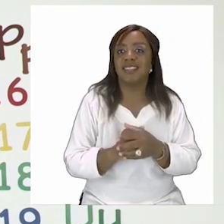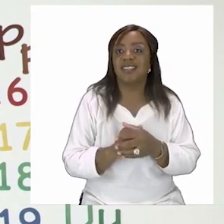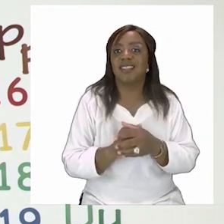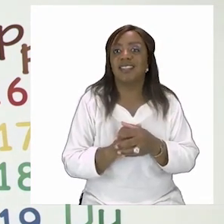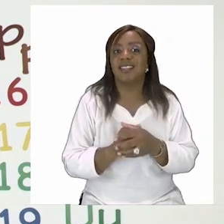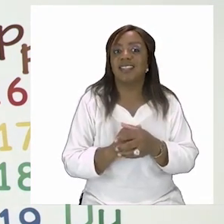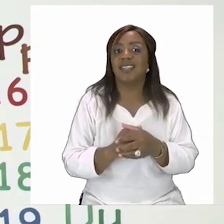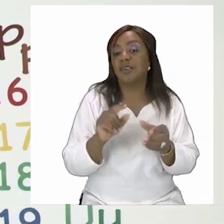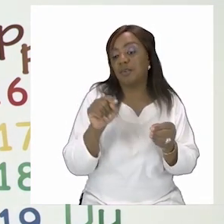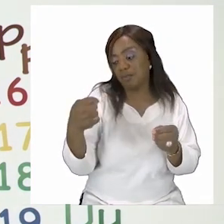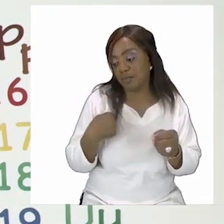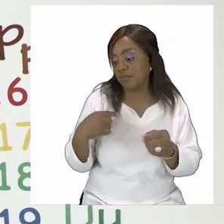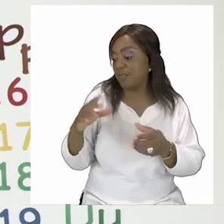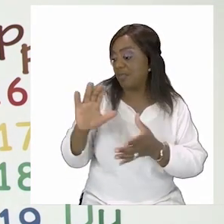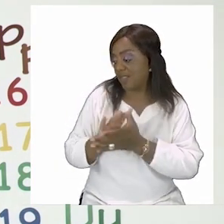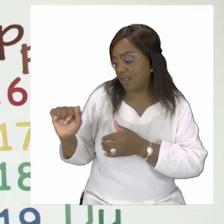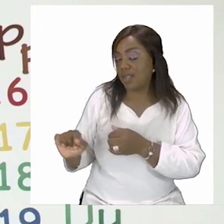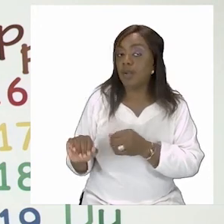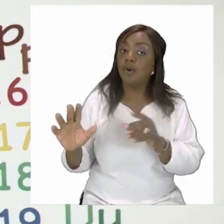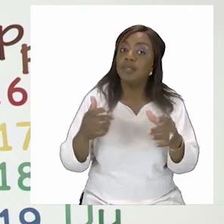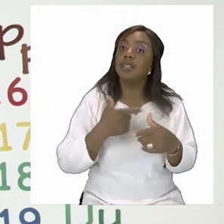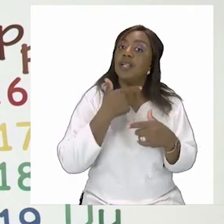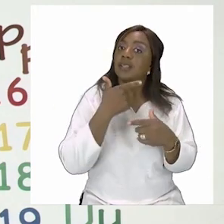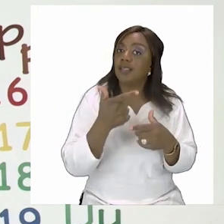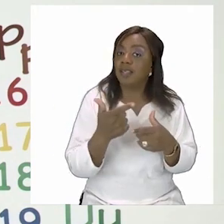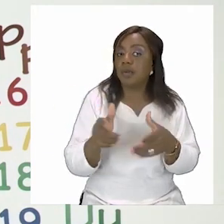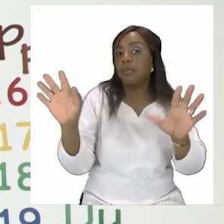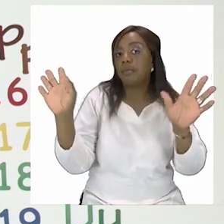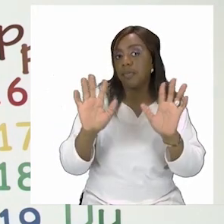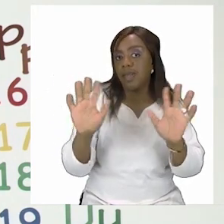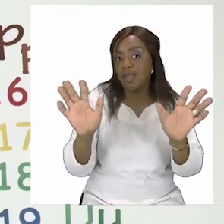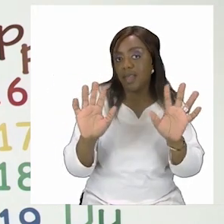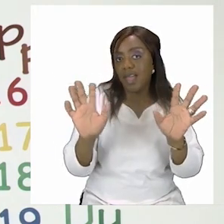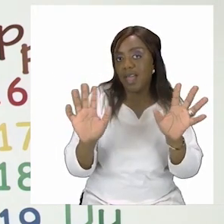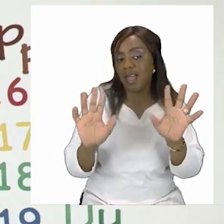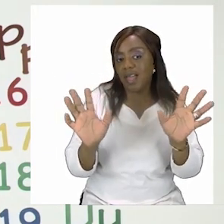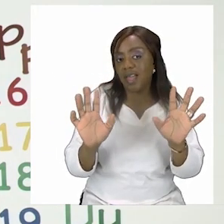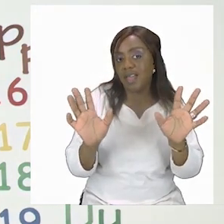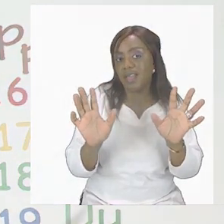from Sashi and I, we would like to say goodbye.